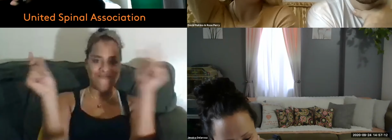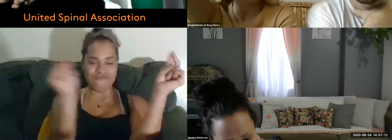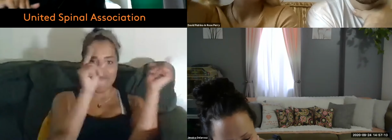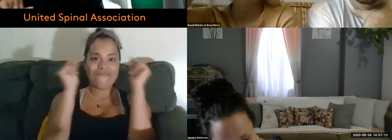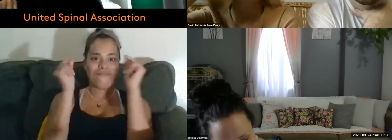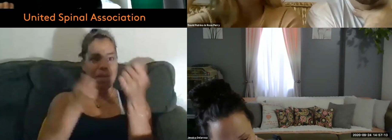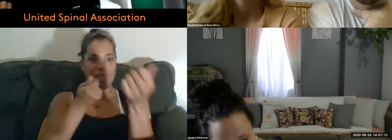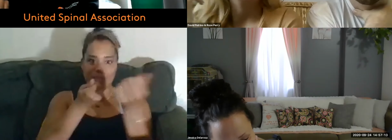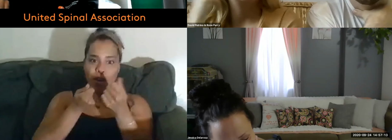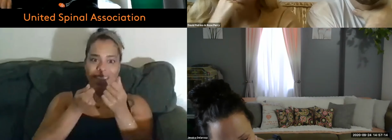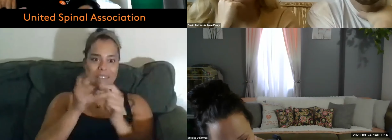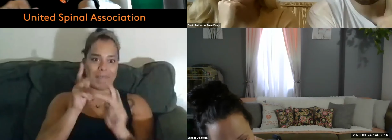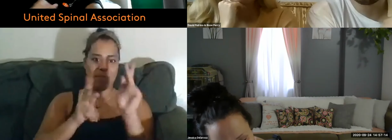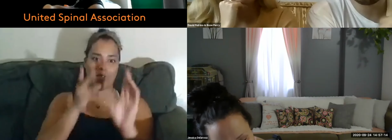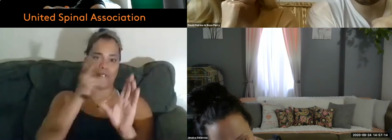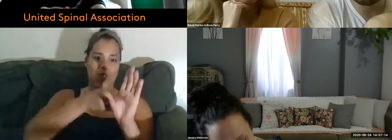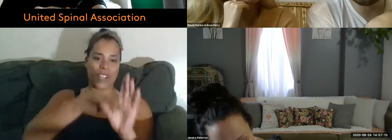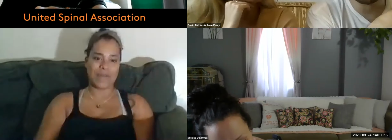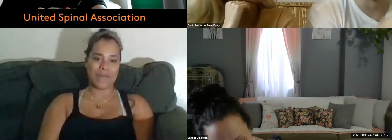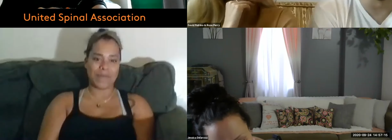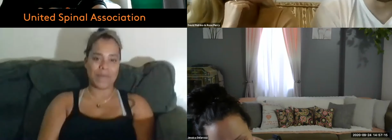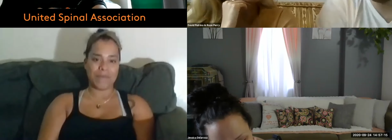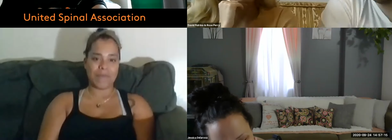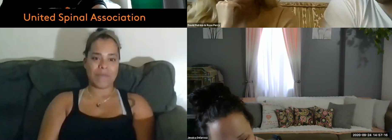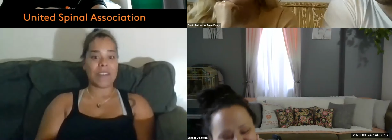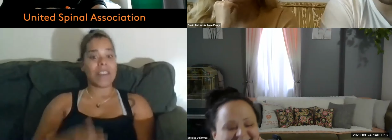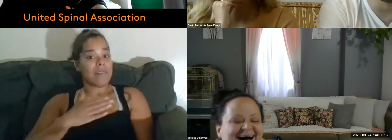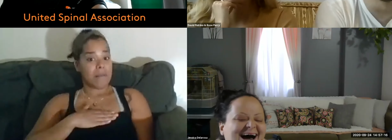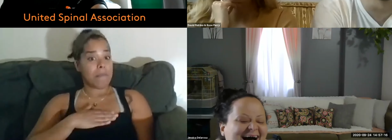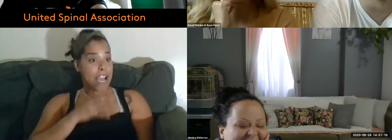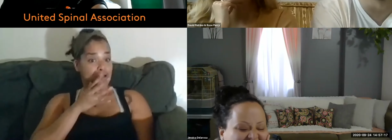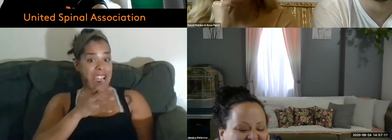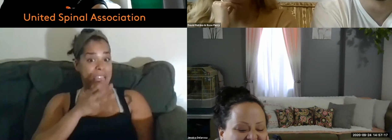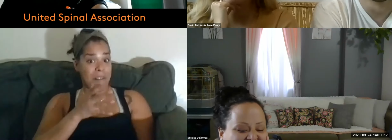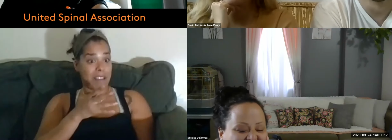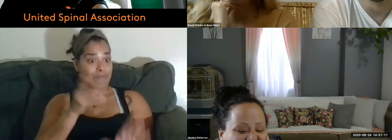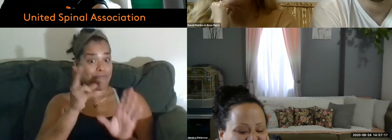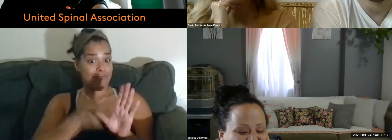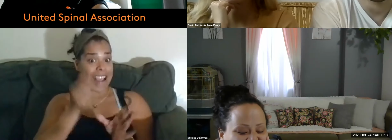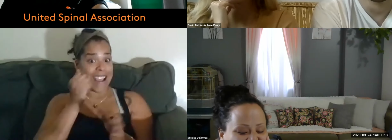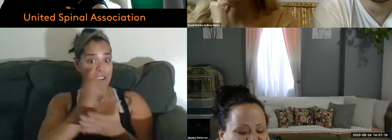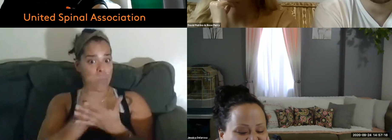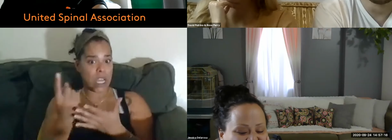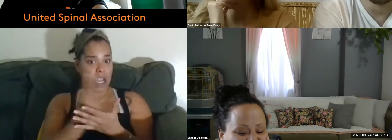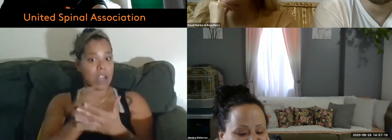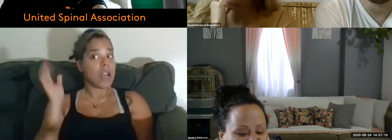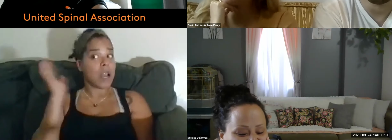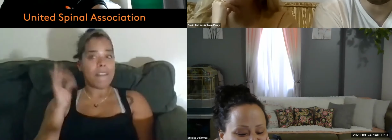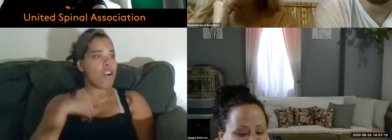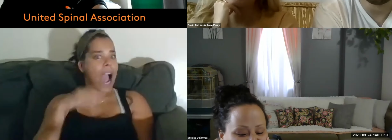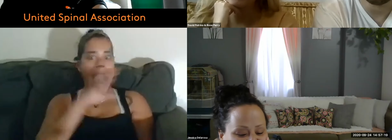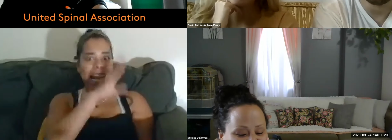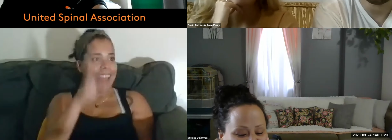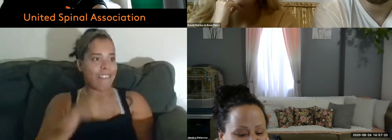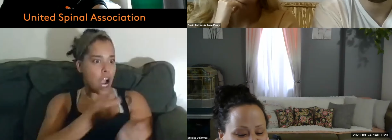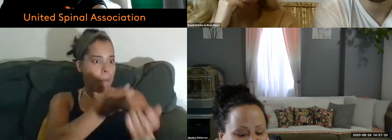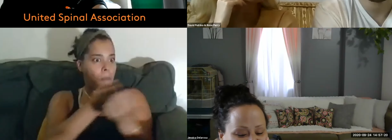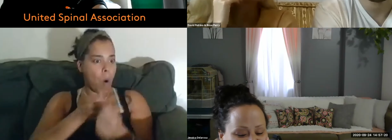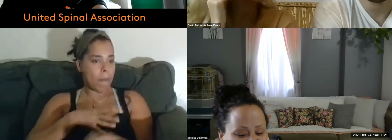join. Yeah, my grandma's been on it every week. Yeah, every week. I could never get my grandma to be on Zoom